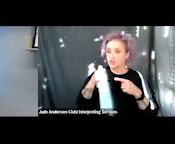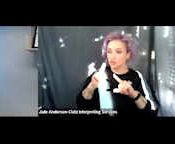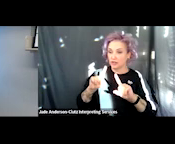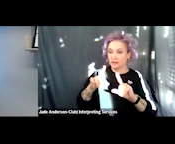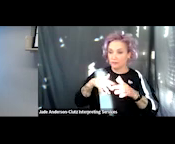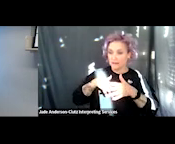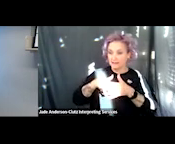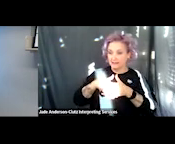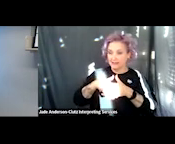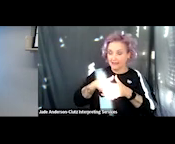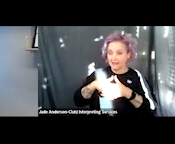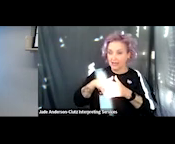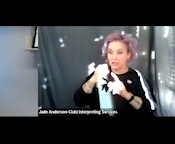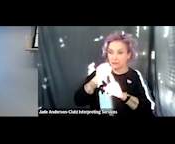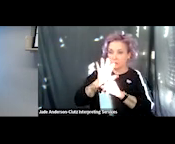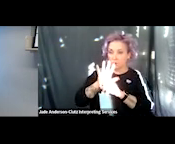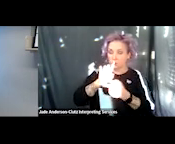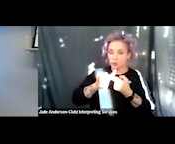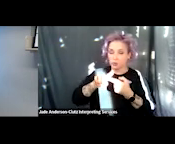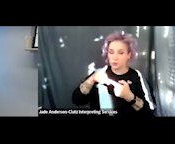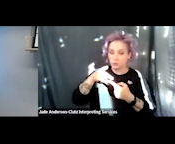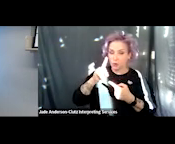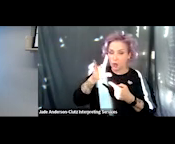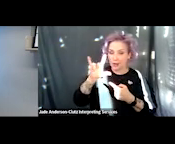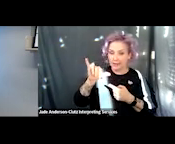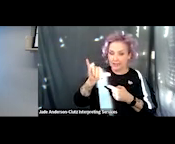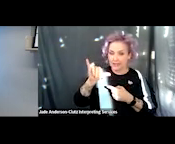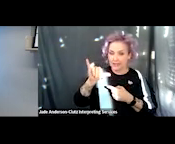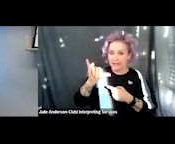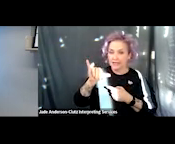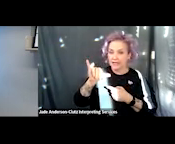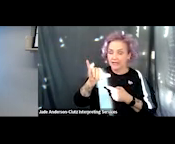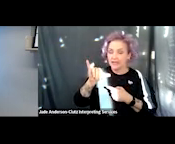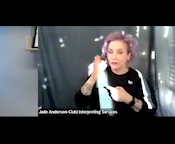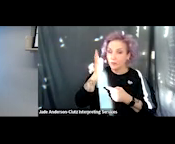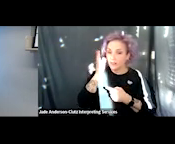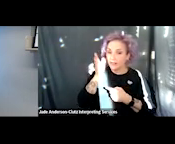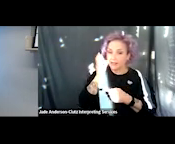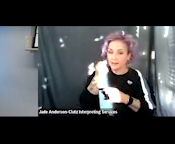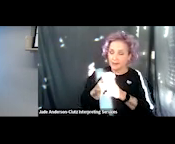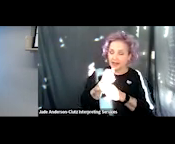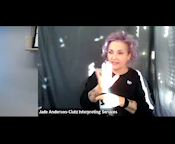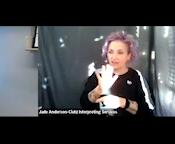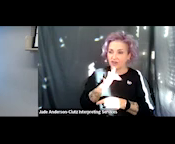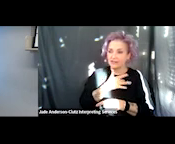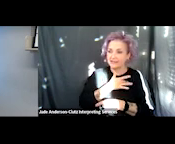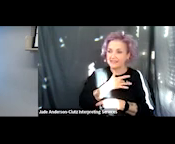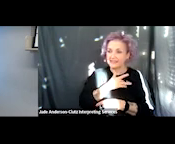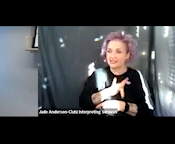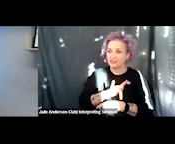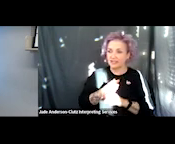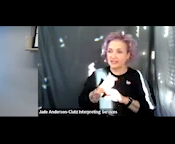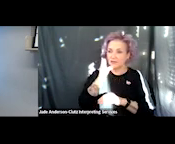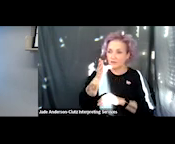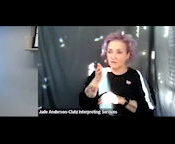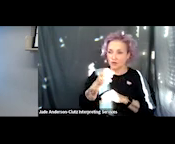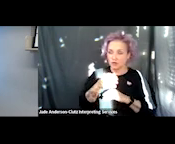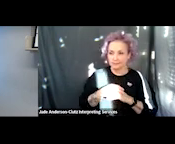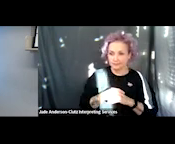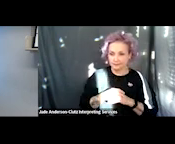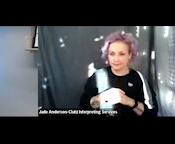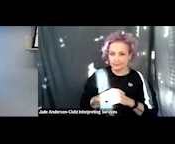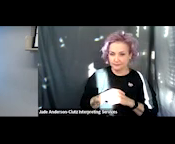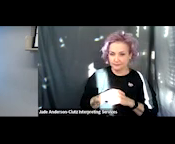pregnancy, but the genetic knockout doesn't actually affect sensitization. And that's just part of the story, because then when we follow